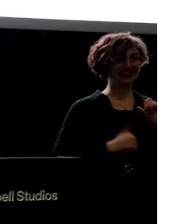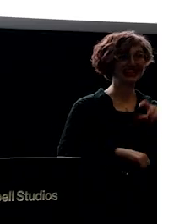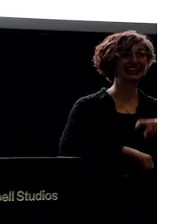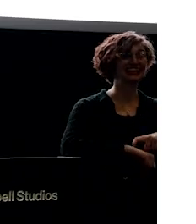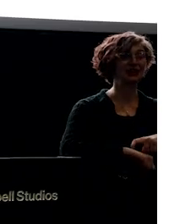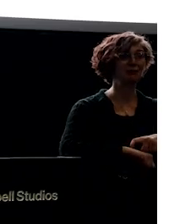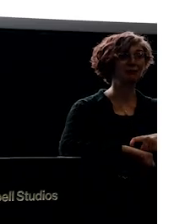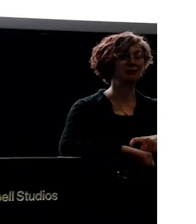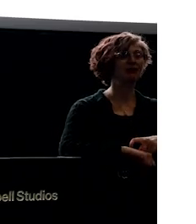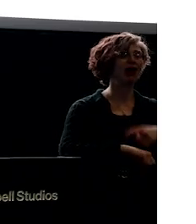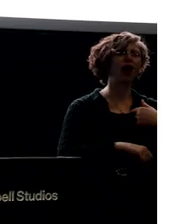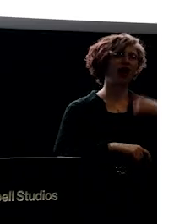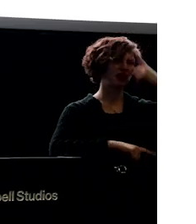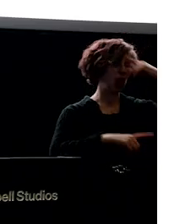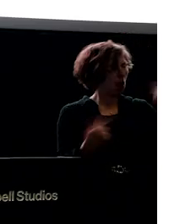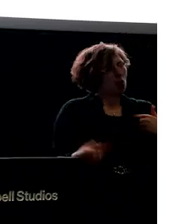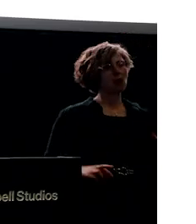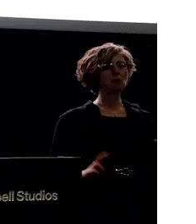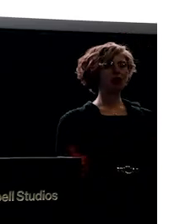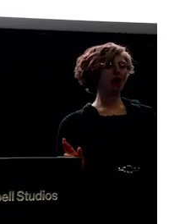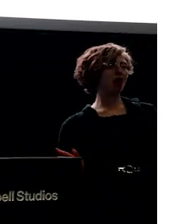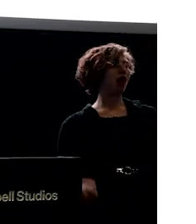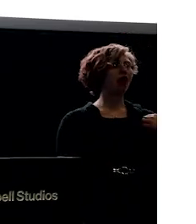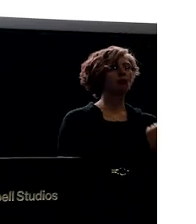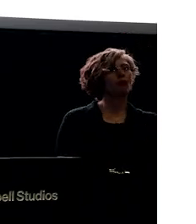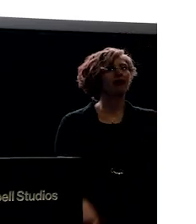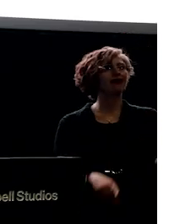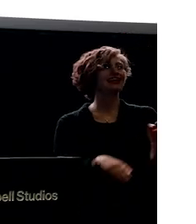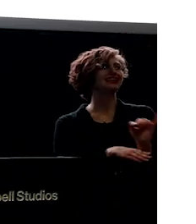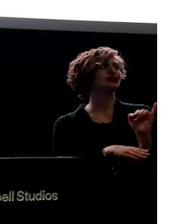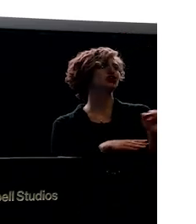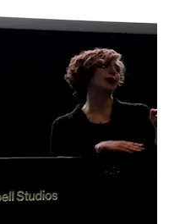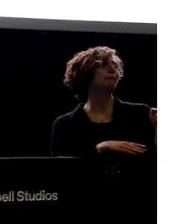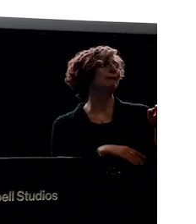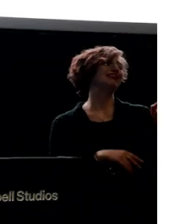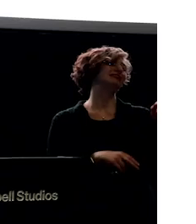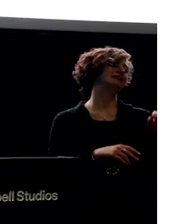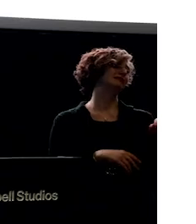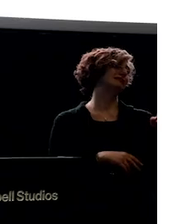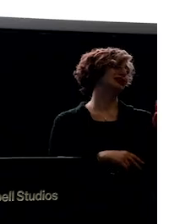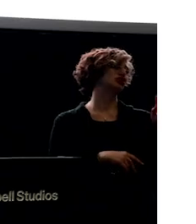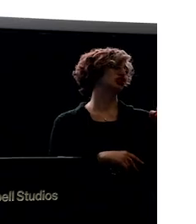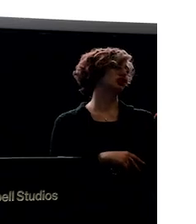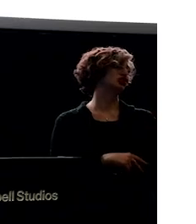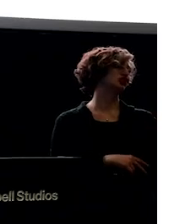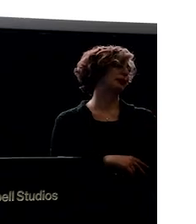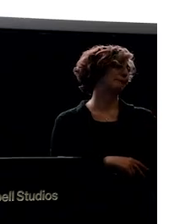had one internship just outside of Chicago. And